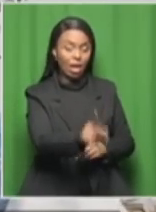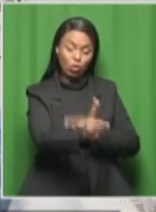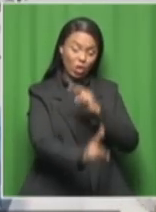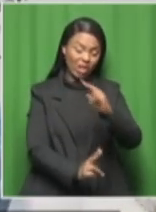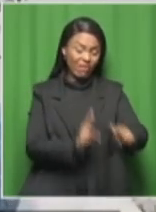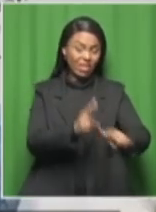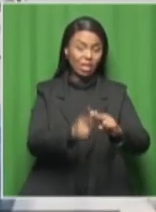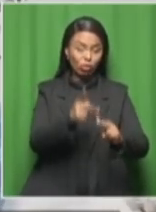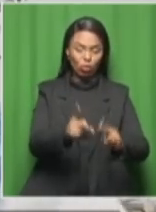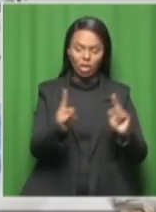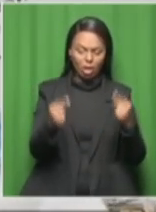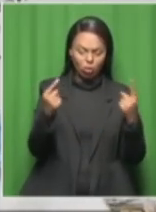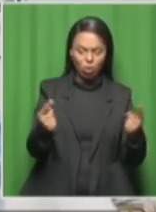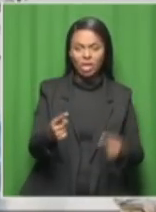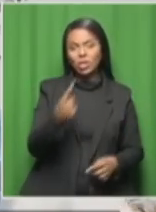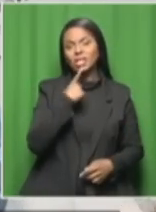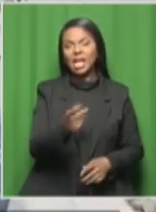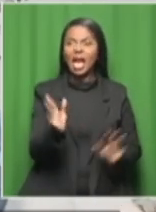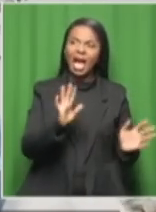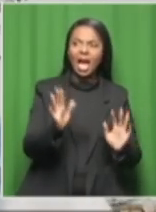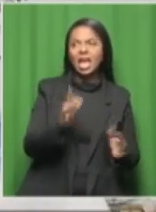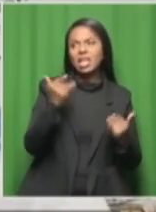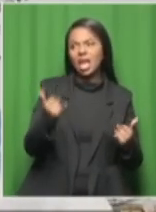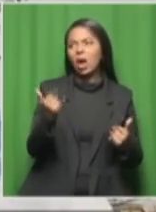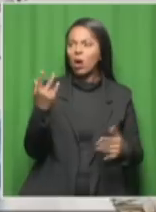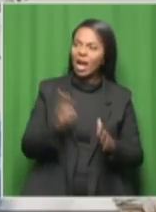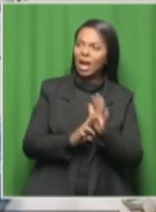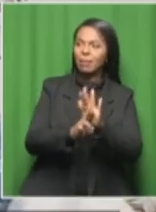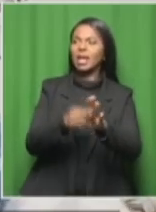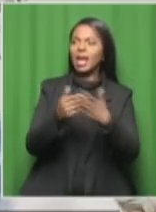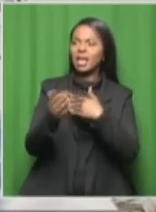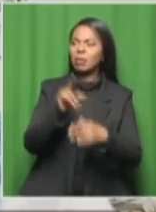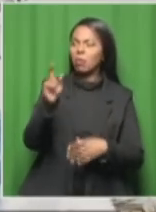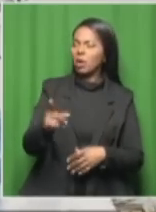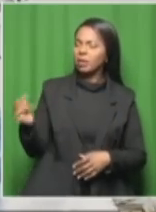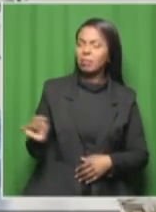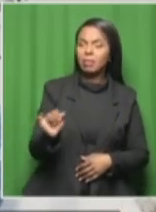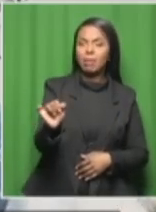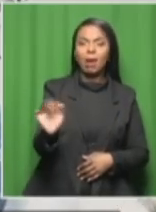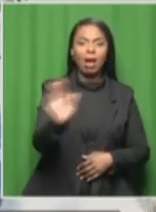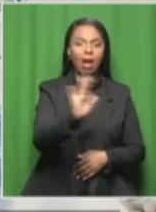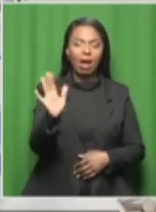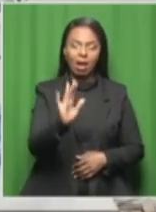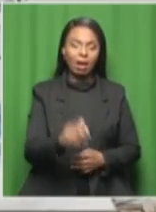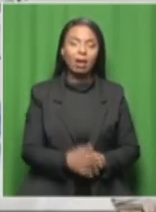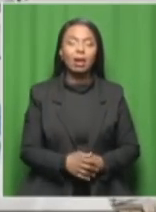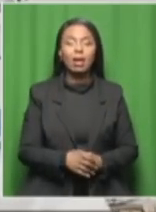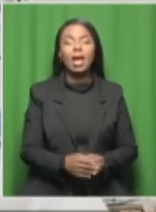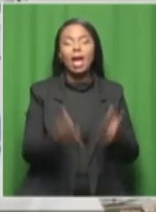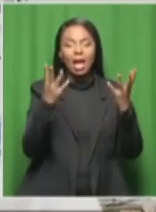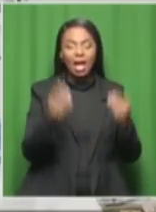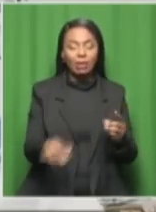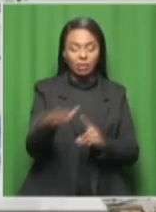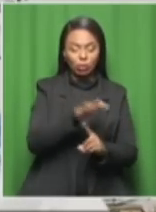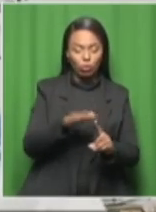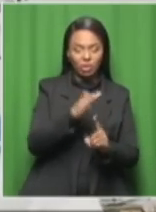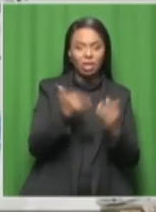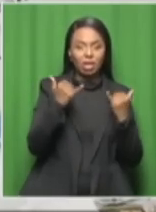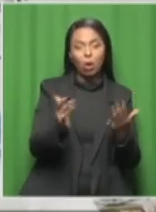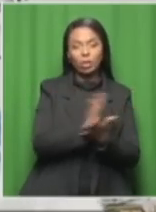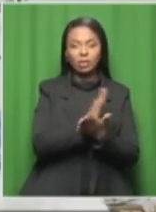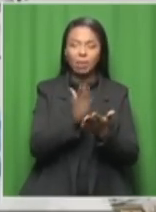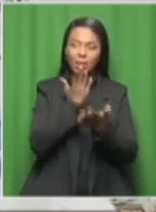say, you can't send anybody home and say everybody. It's not possible. There are situations where you'll be forced